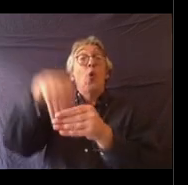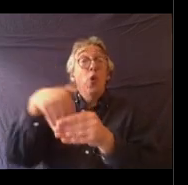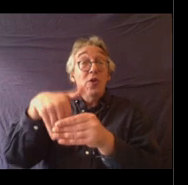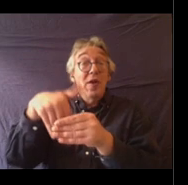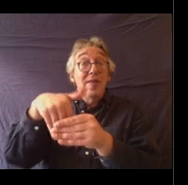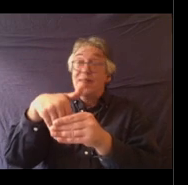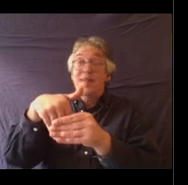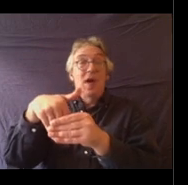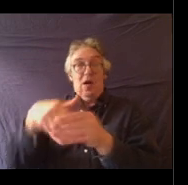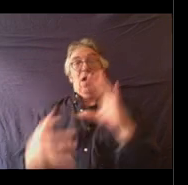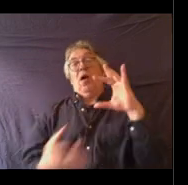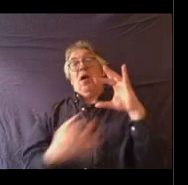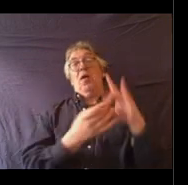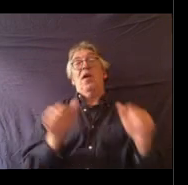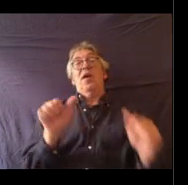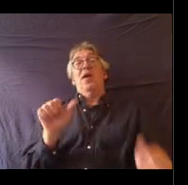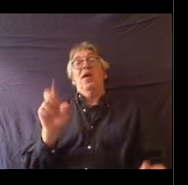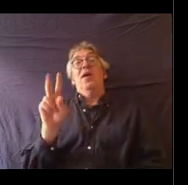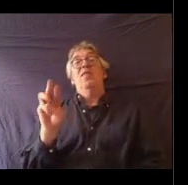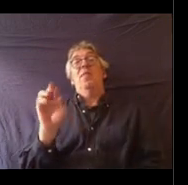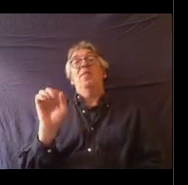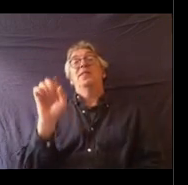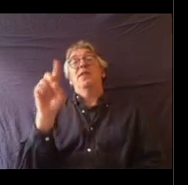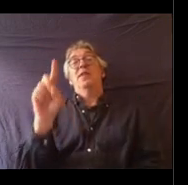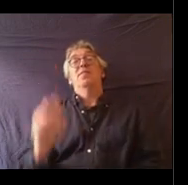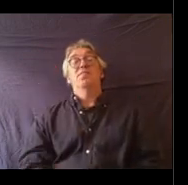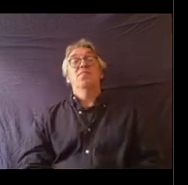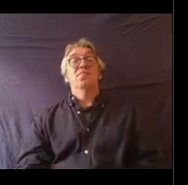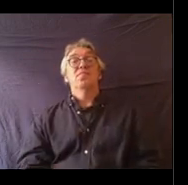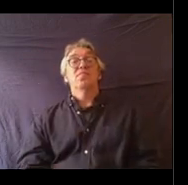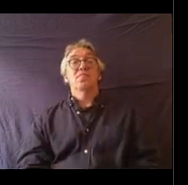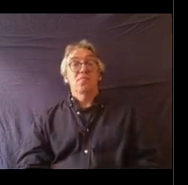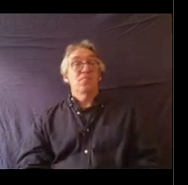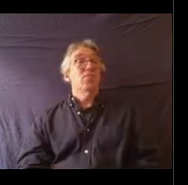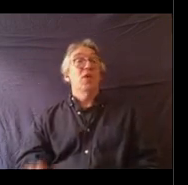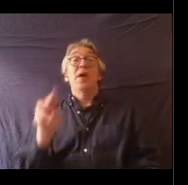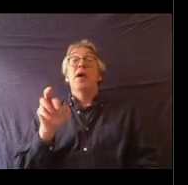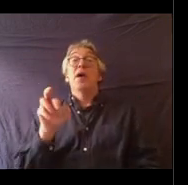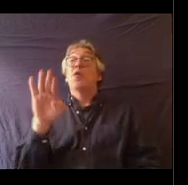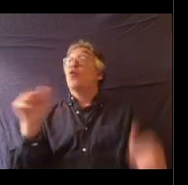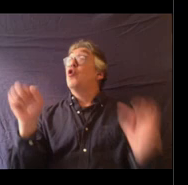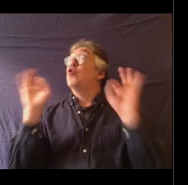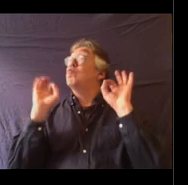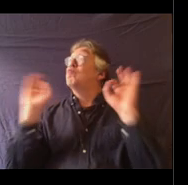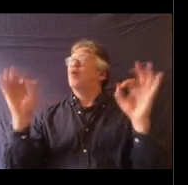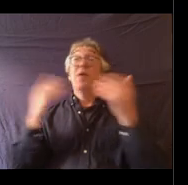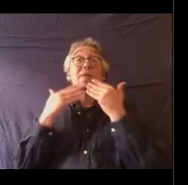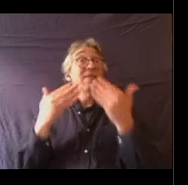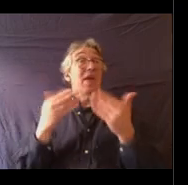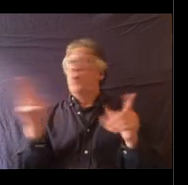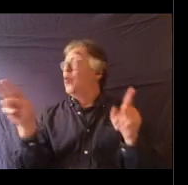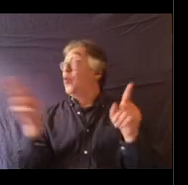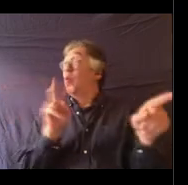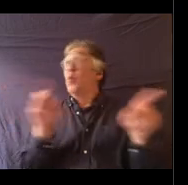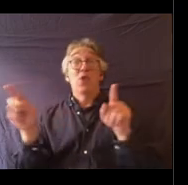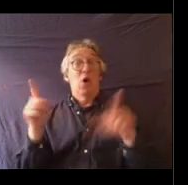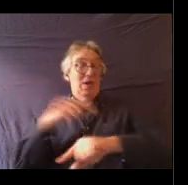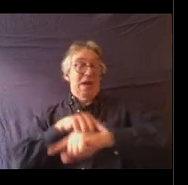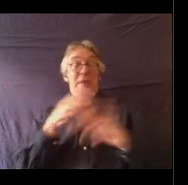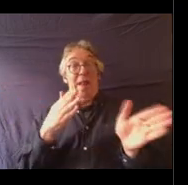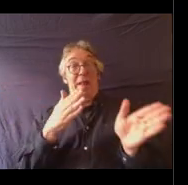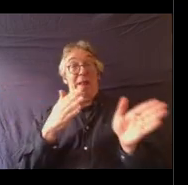AVMSD at national level. Great. So thank you very much. I think we went a little bit over time, but it